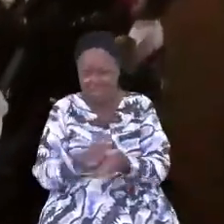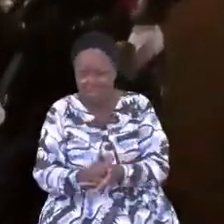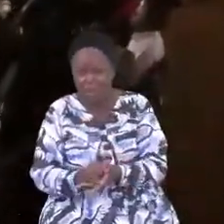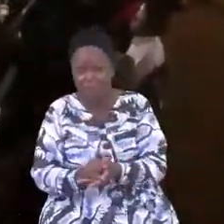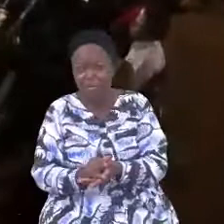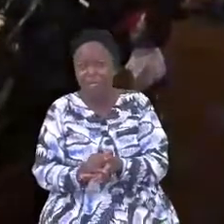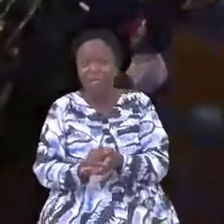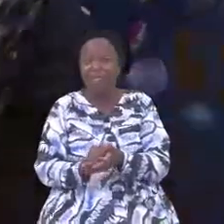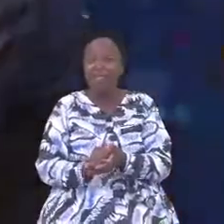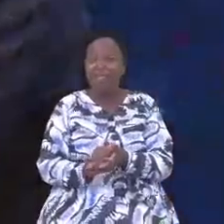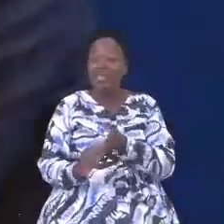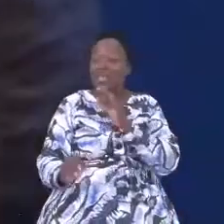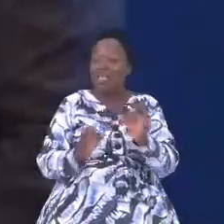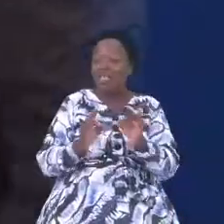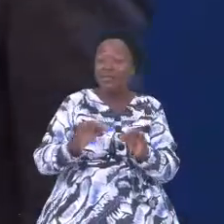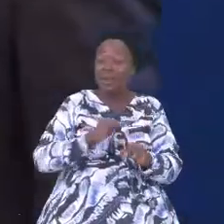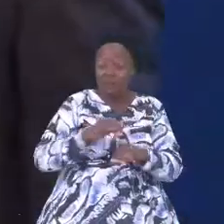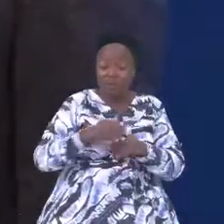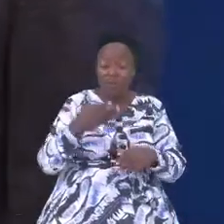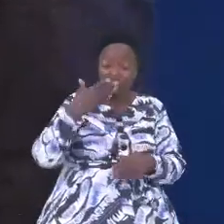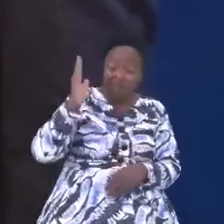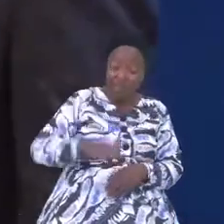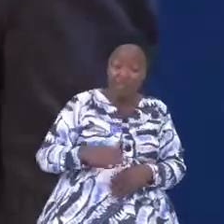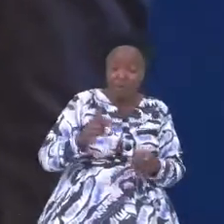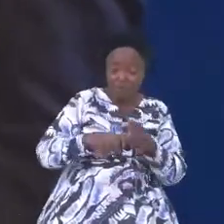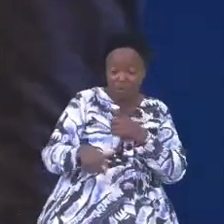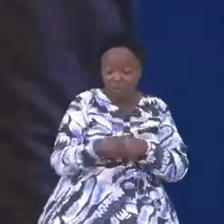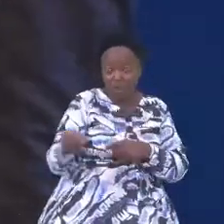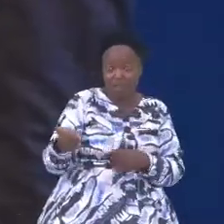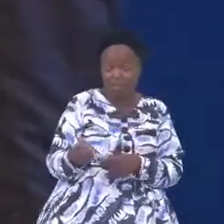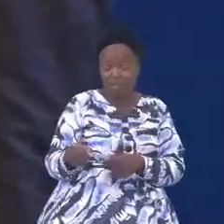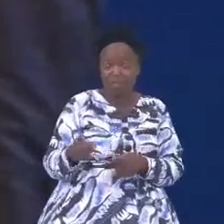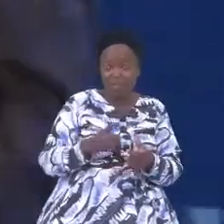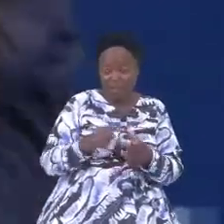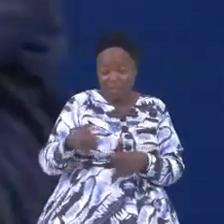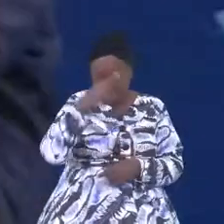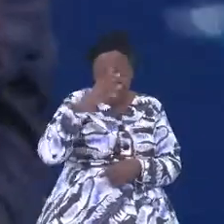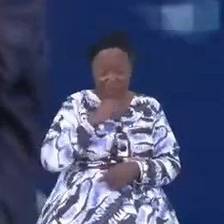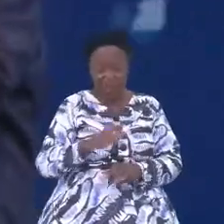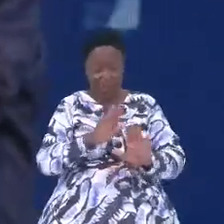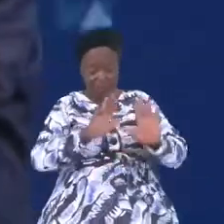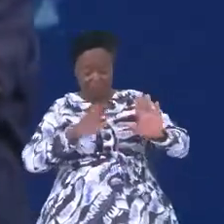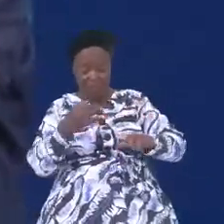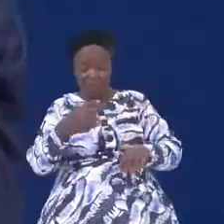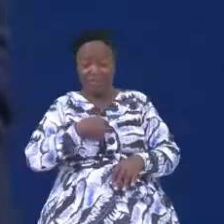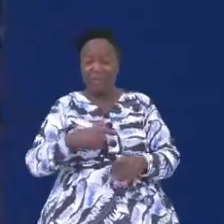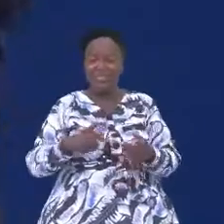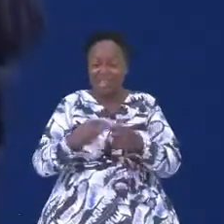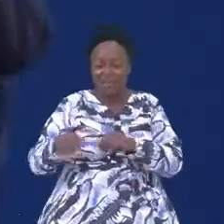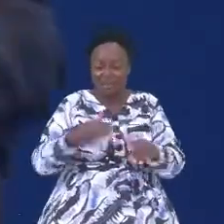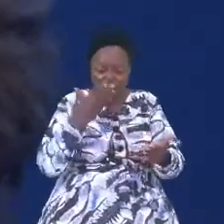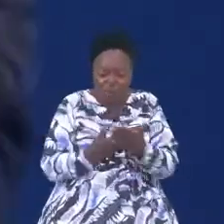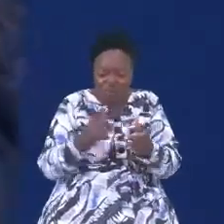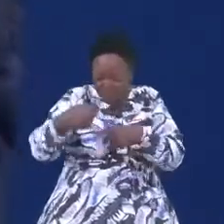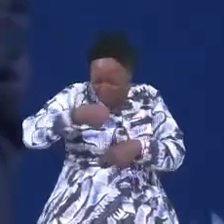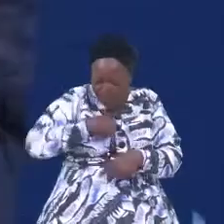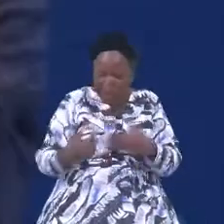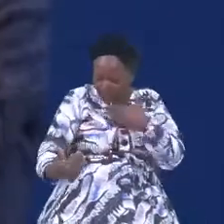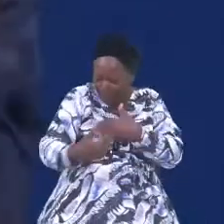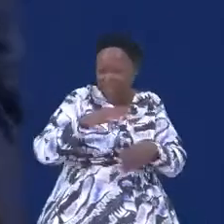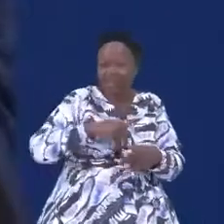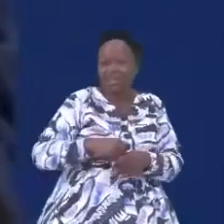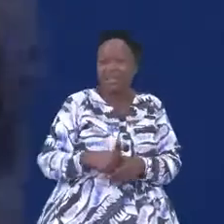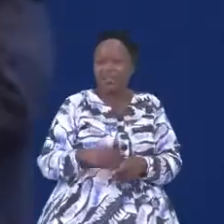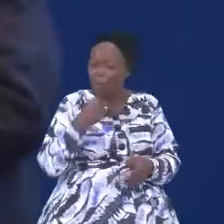hurt them, if I do evil to them, they'll be so much afraid of me that they will do good unto me